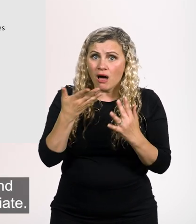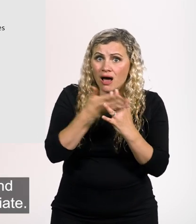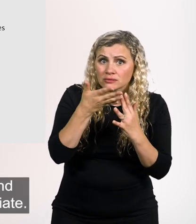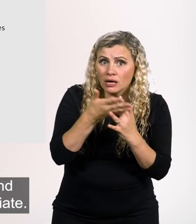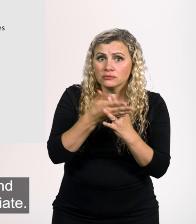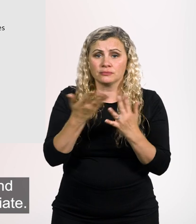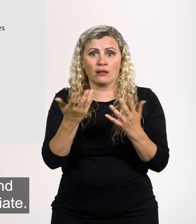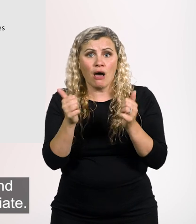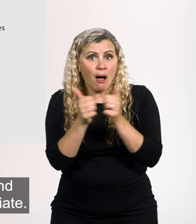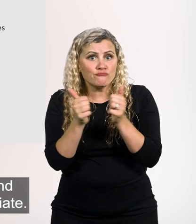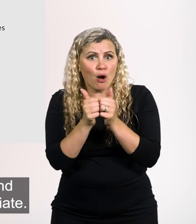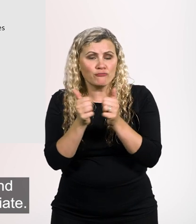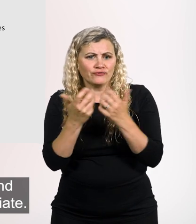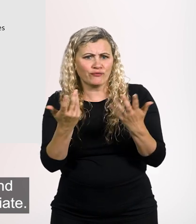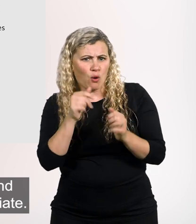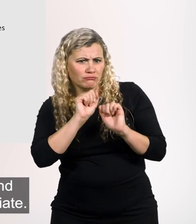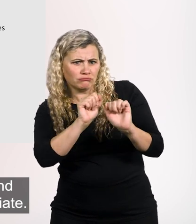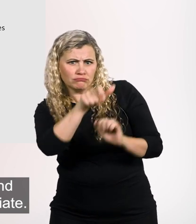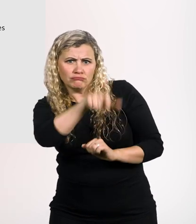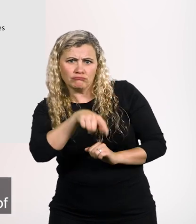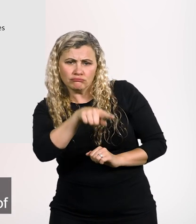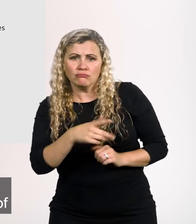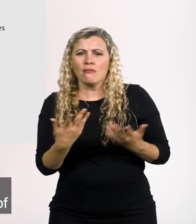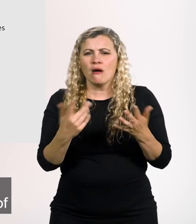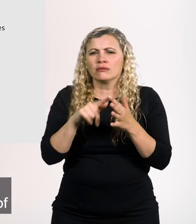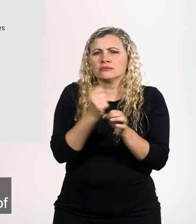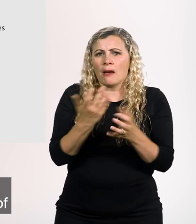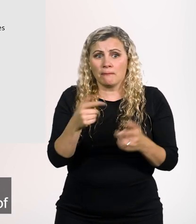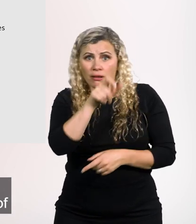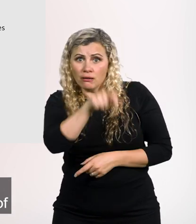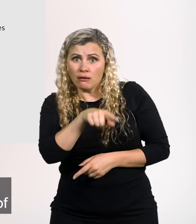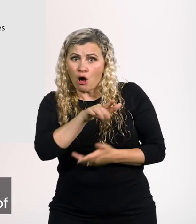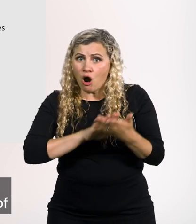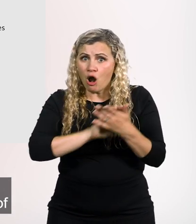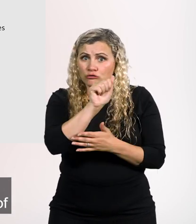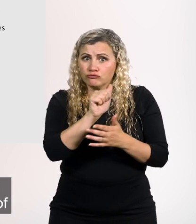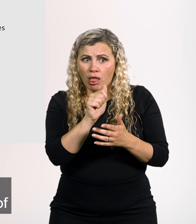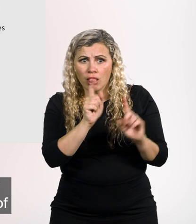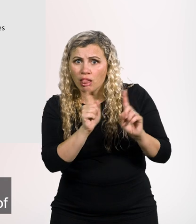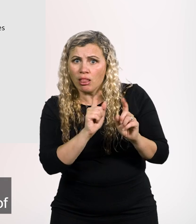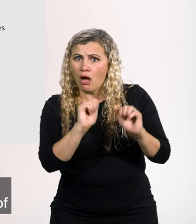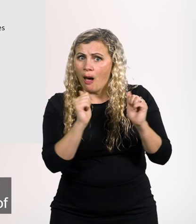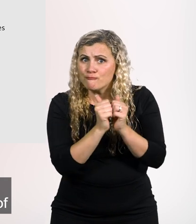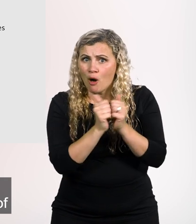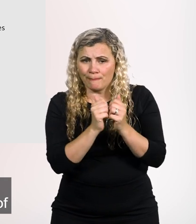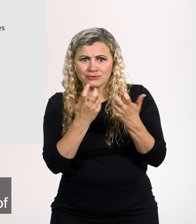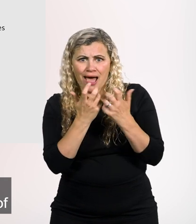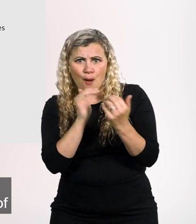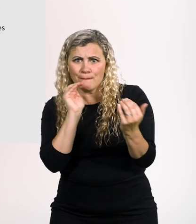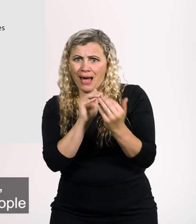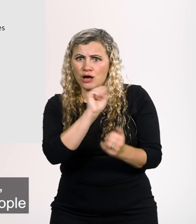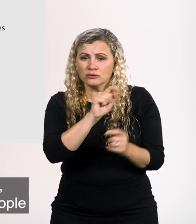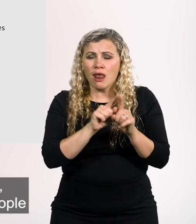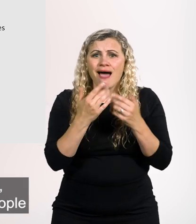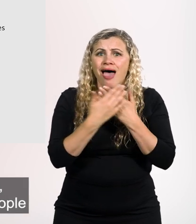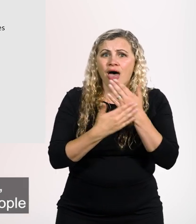are accessible and appropriate for instance being culturally appropriate meeting the